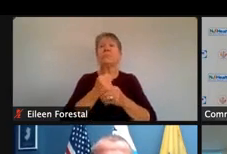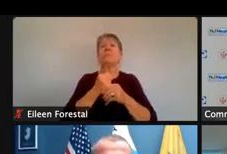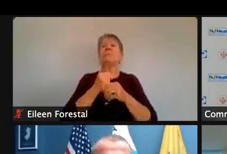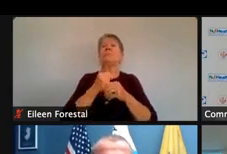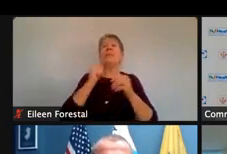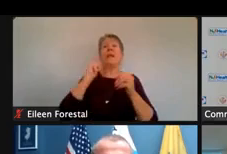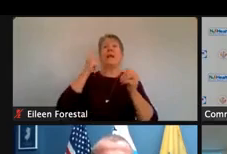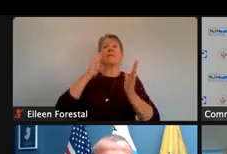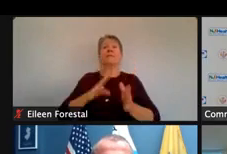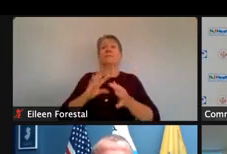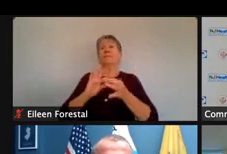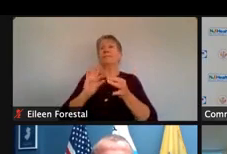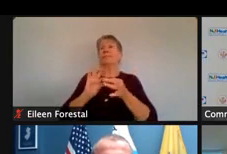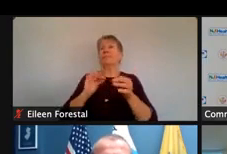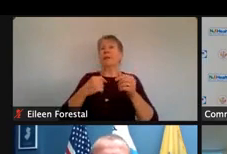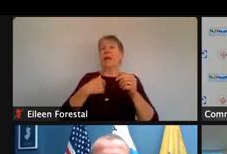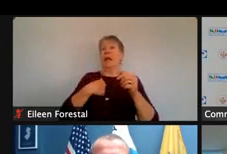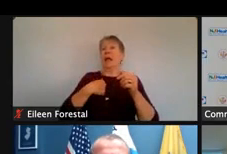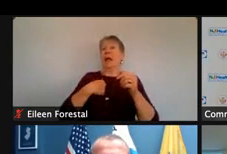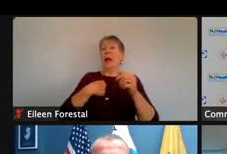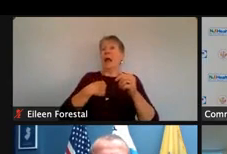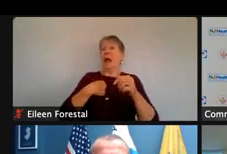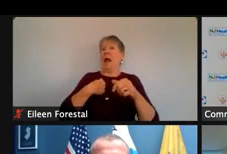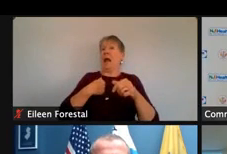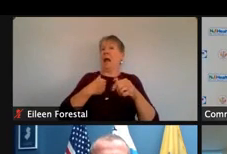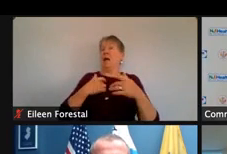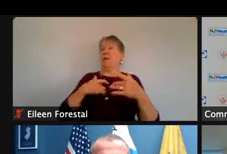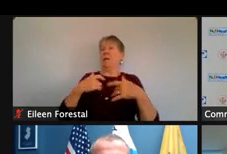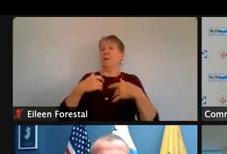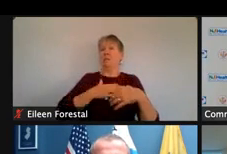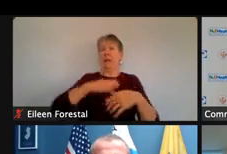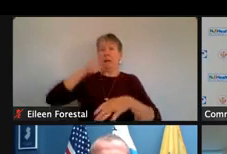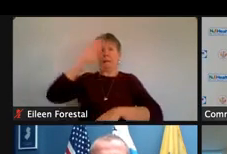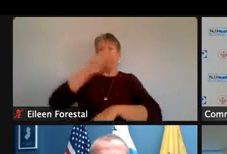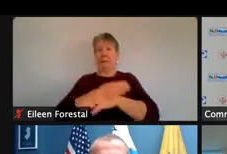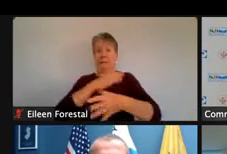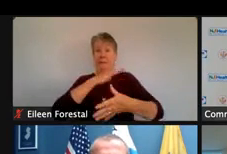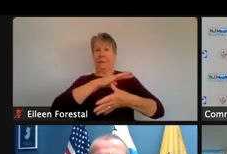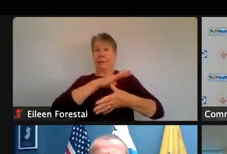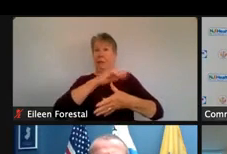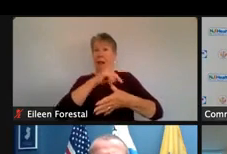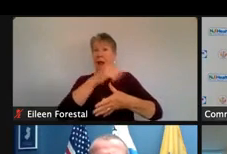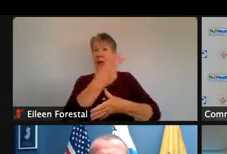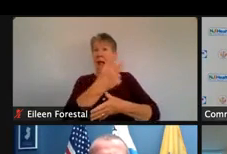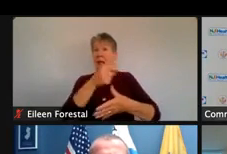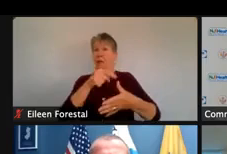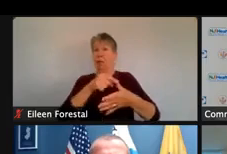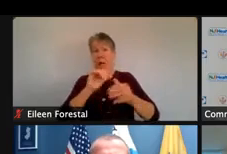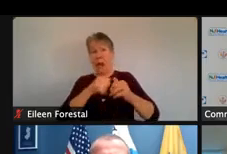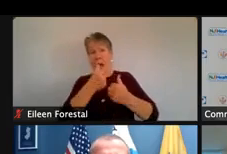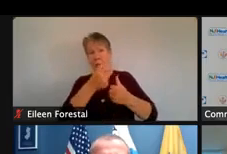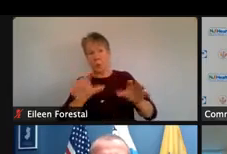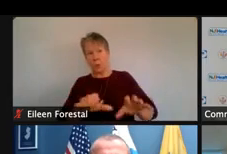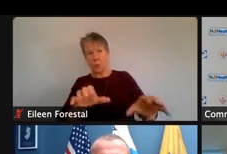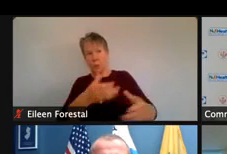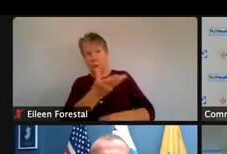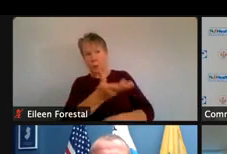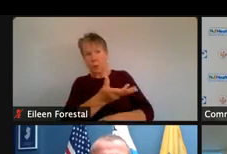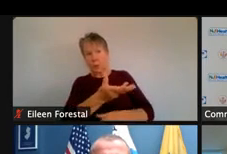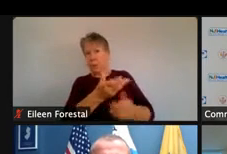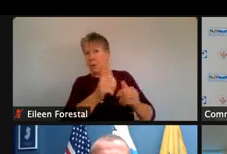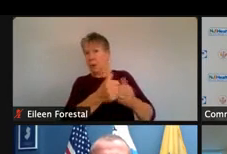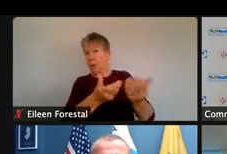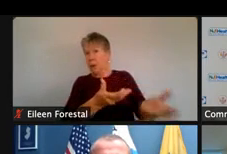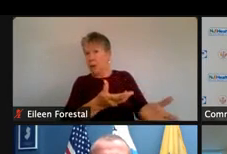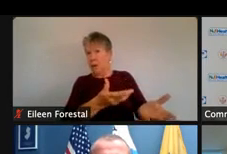period. So on the last one, I don't anticipate any new guidance, but each of the districts has to